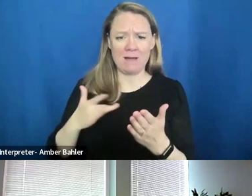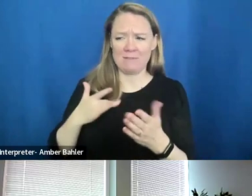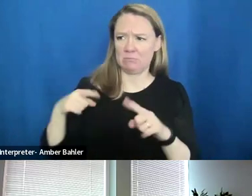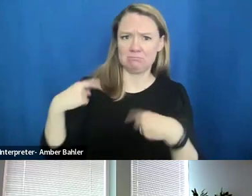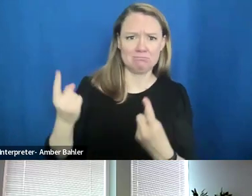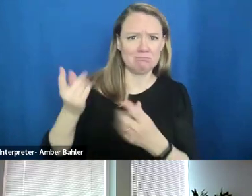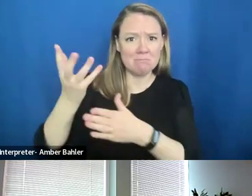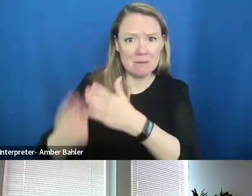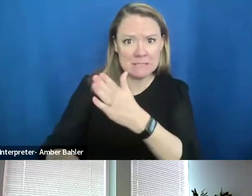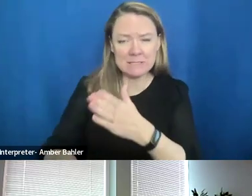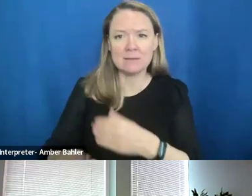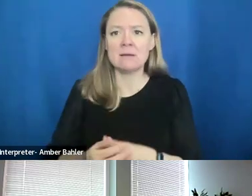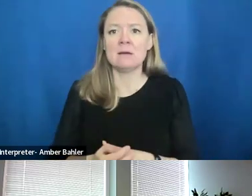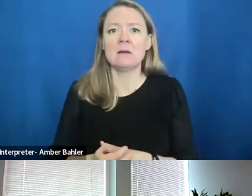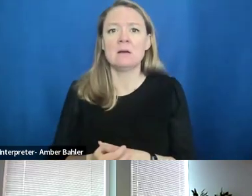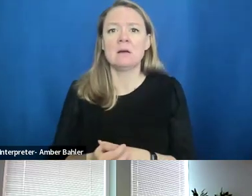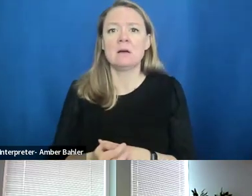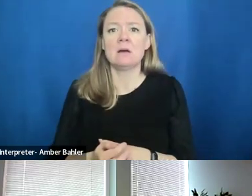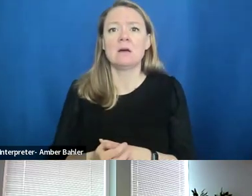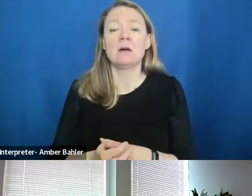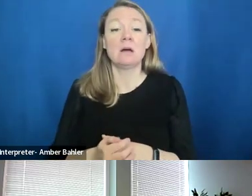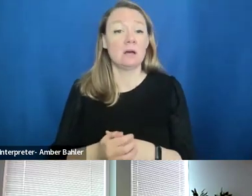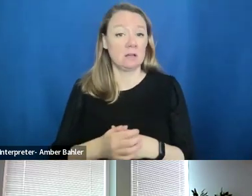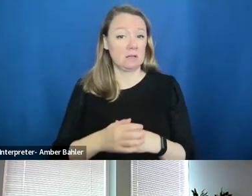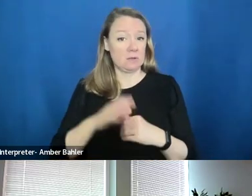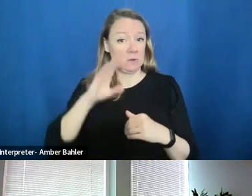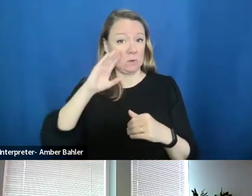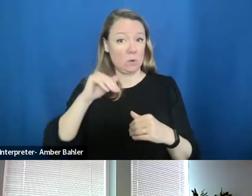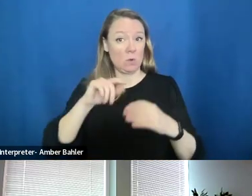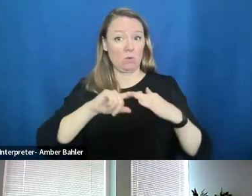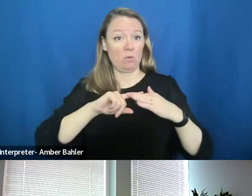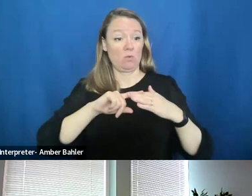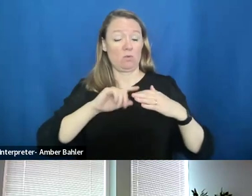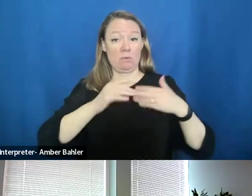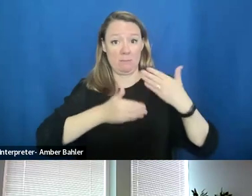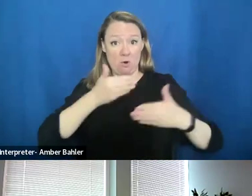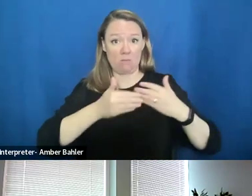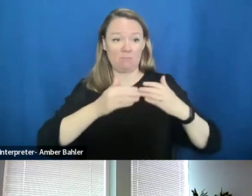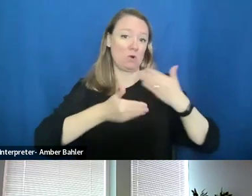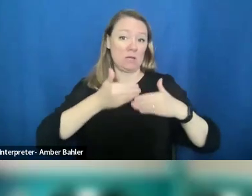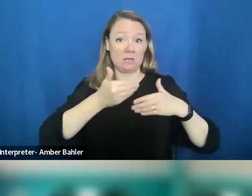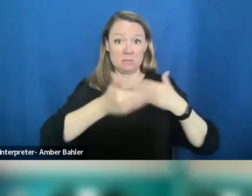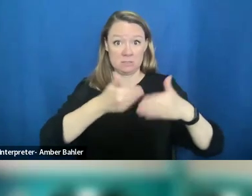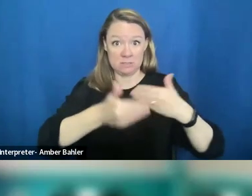the, as we've gone further into the process, is the idea of